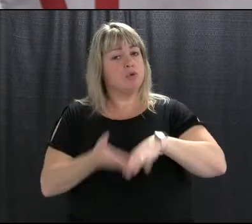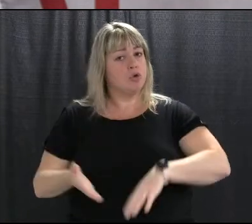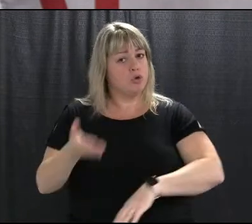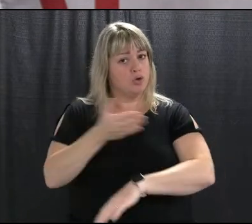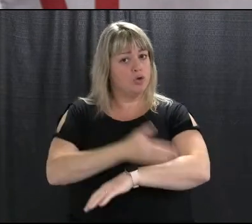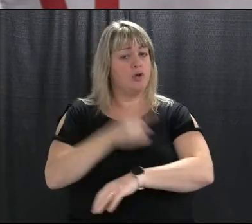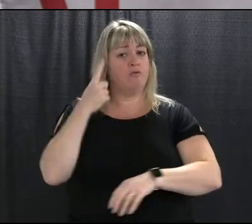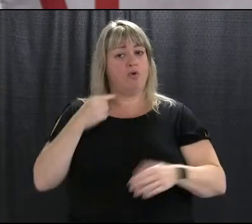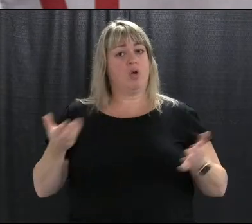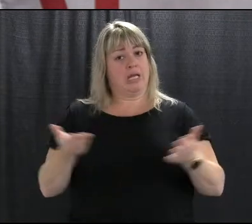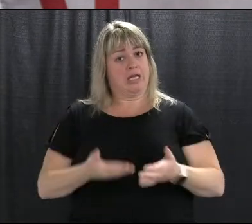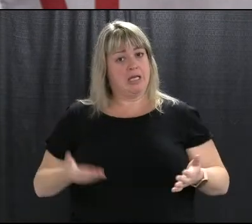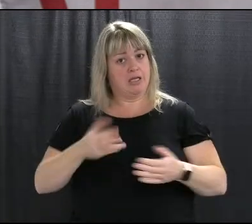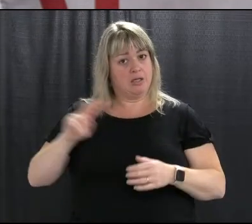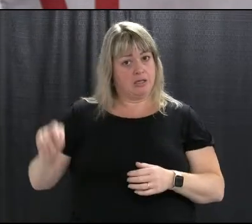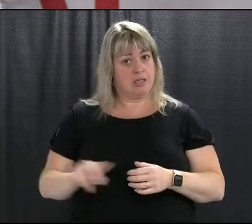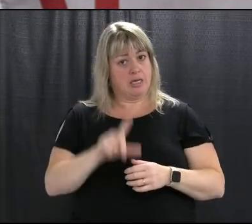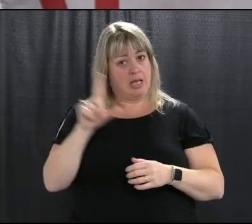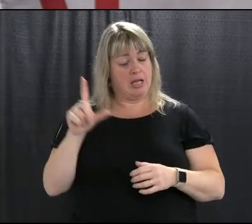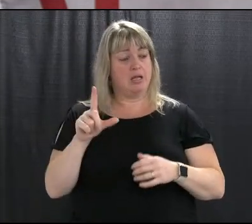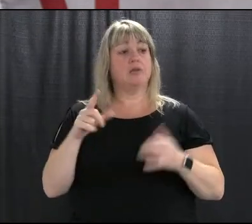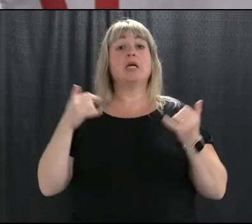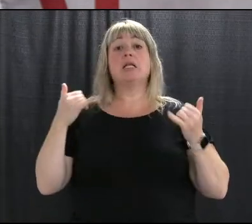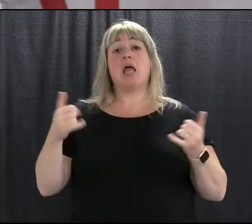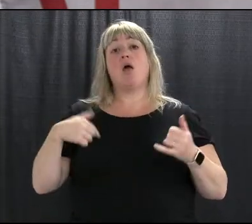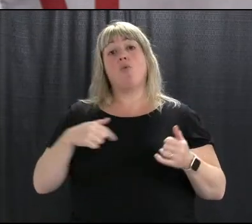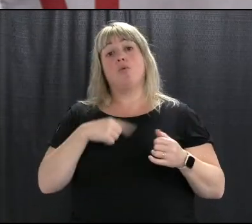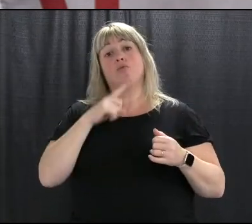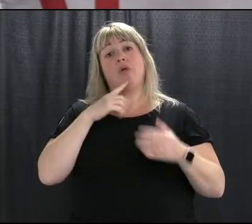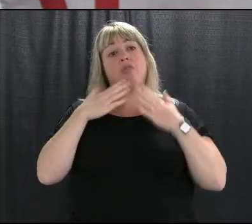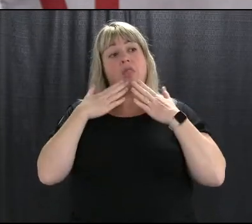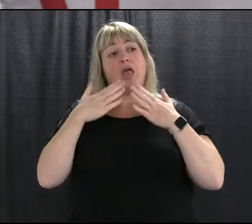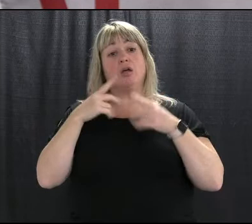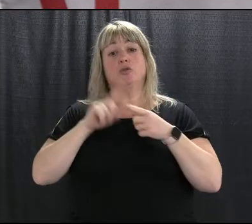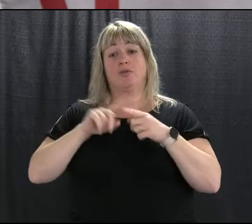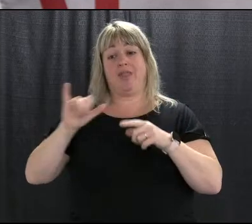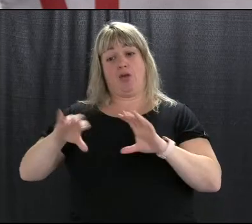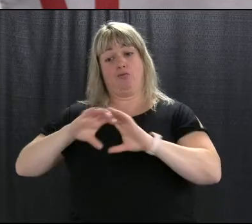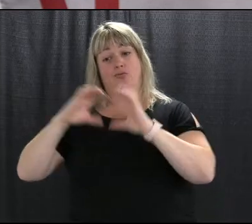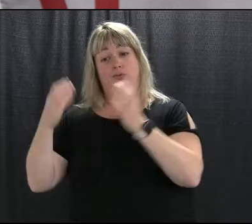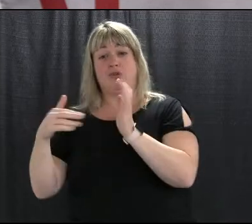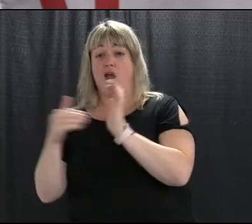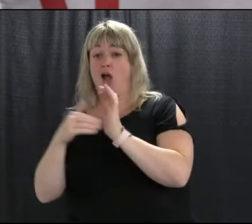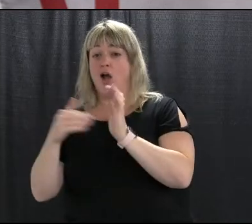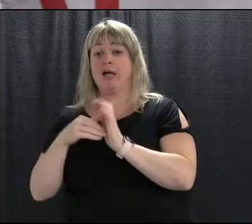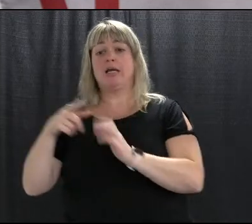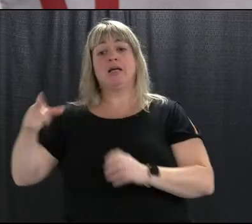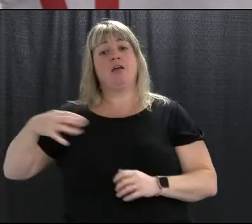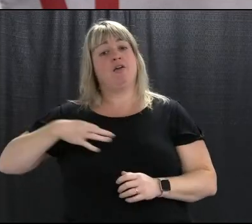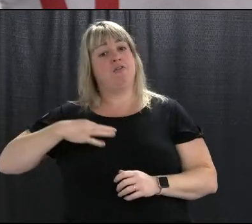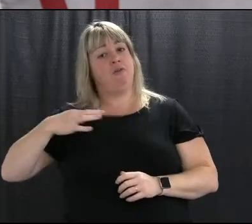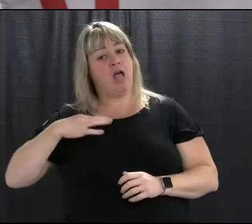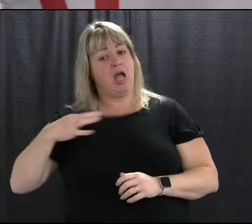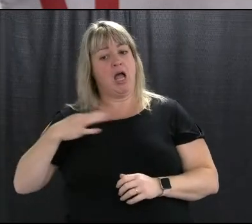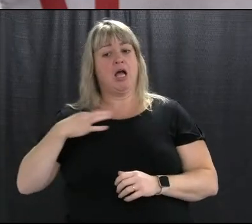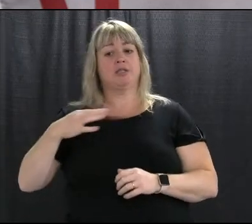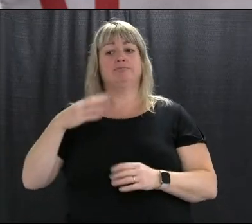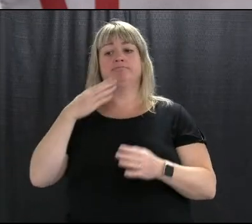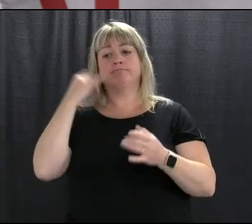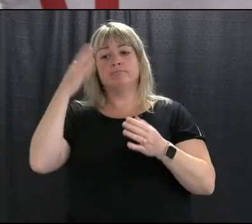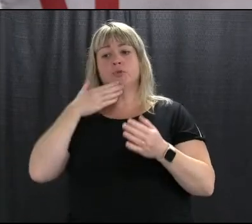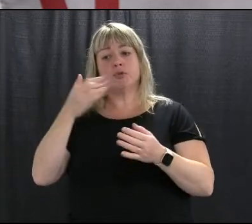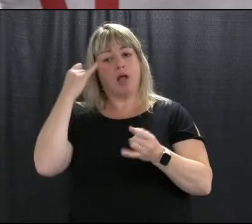and Labrador. In closing, we are thankful to the members of the task force for volunteering their time to develop this